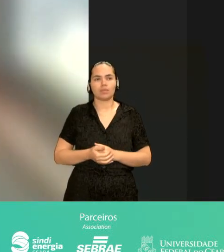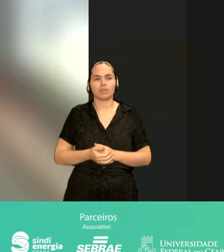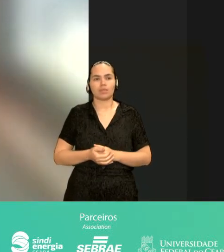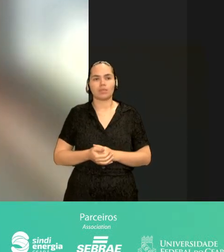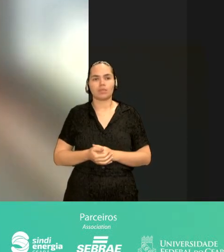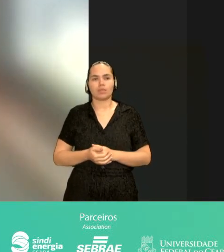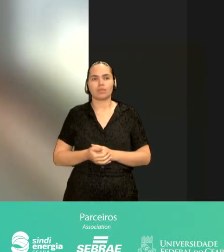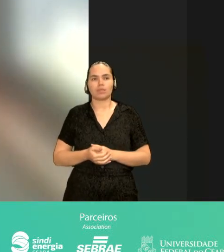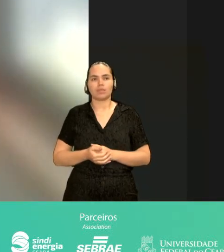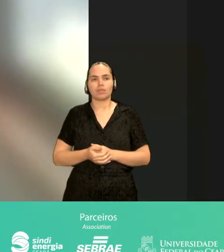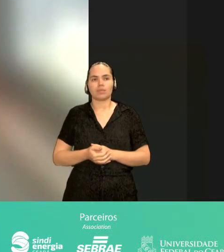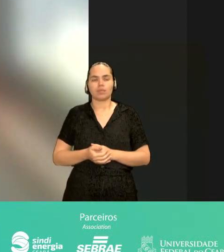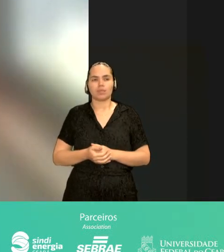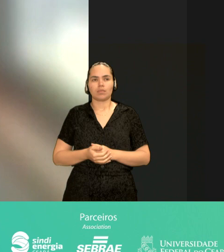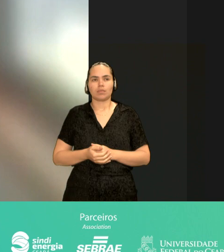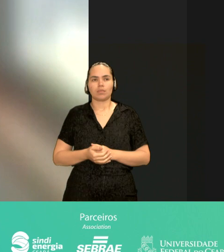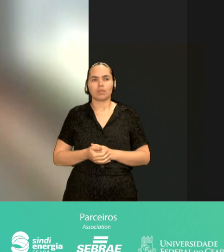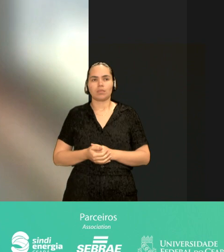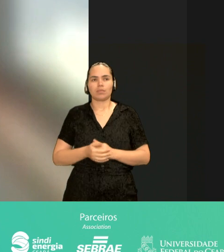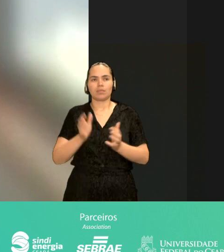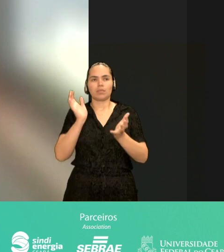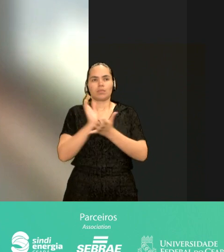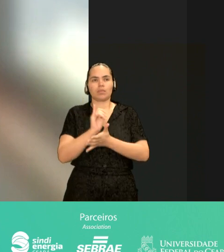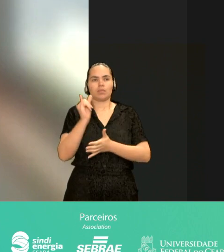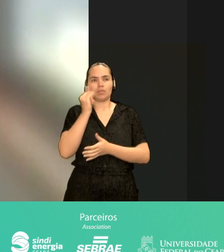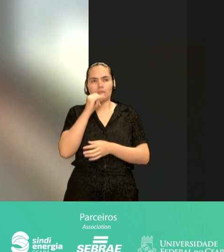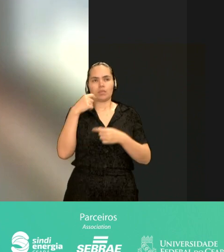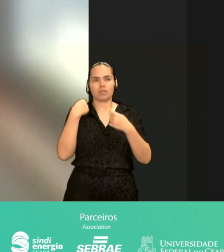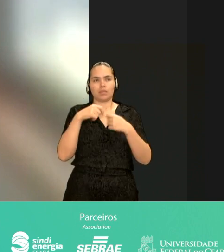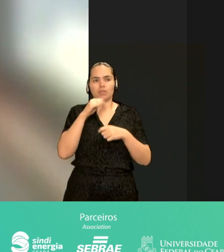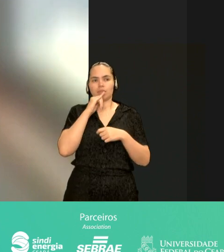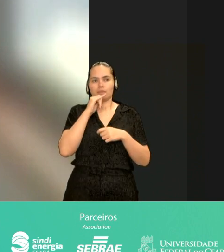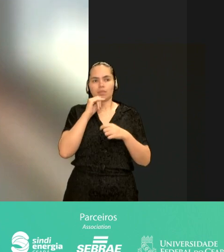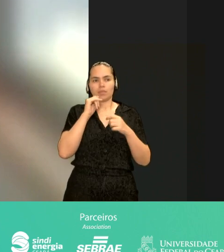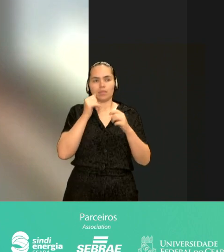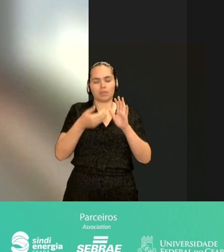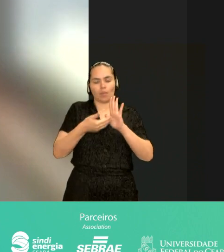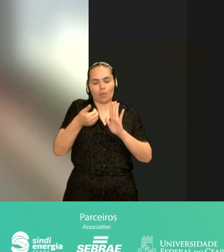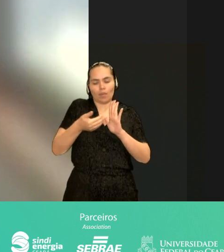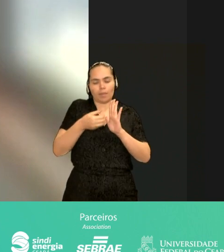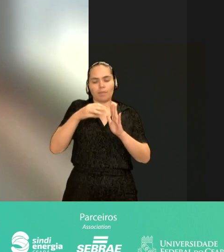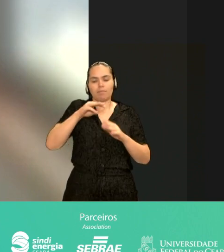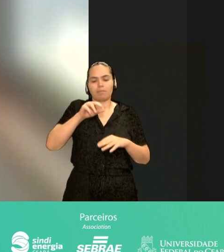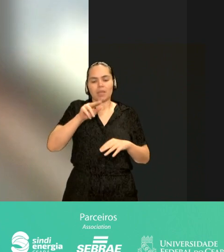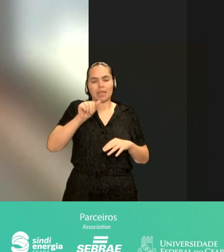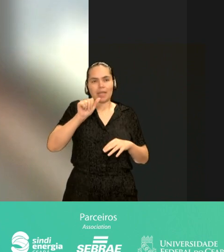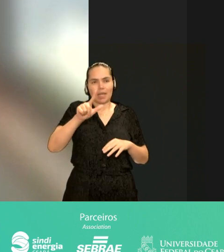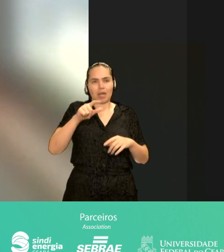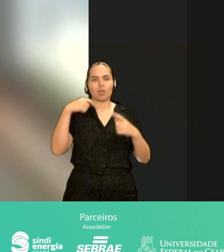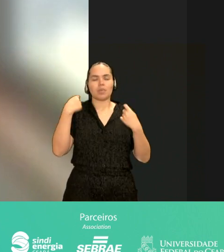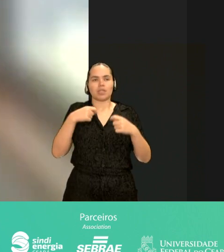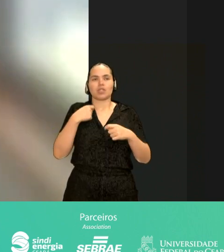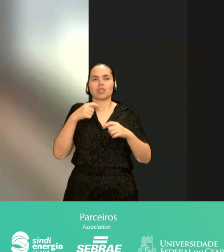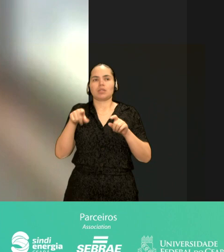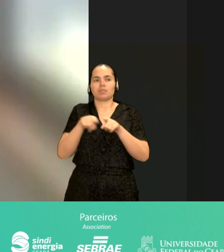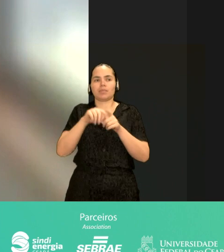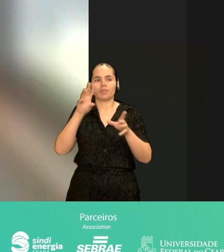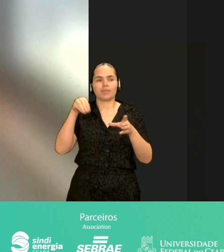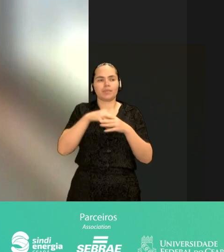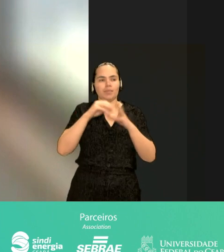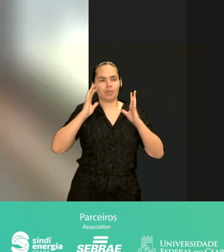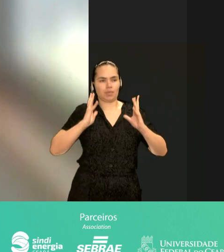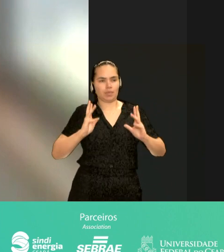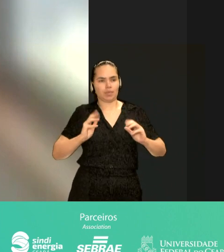be demineralized, but we can add up water treatment plant together with the